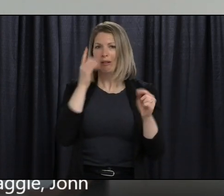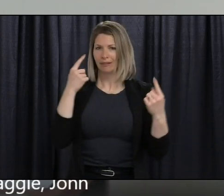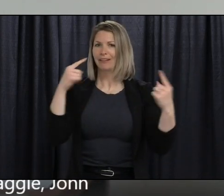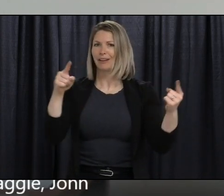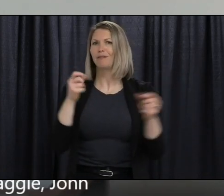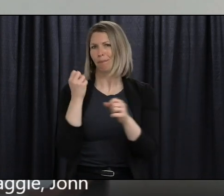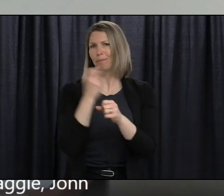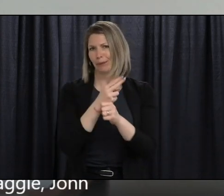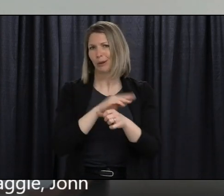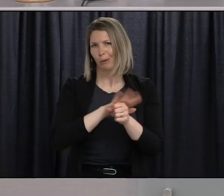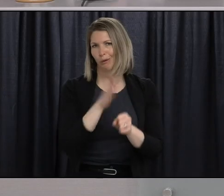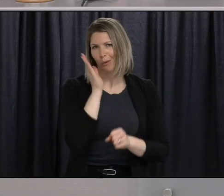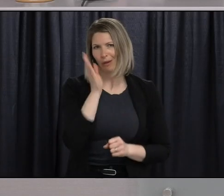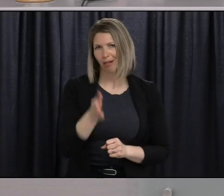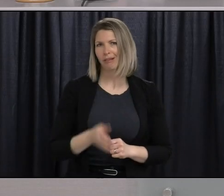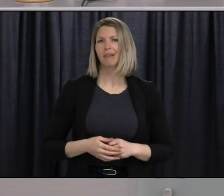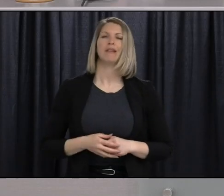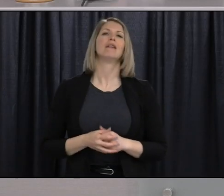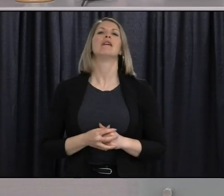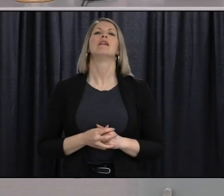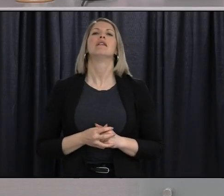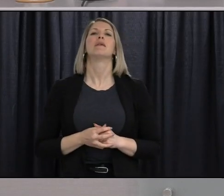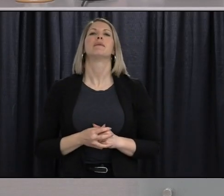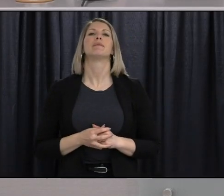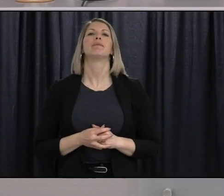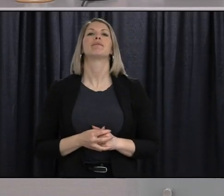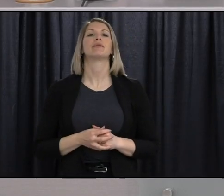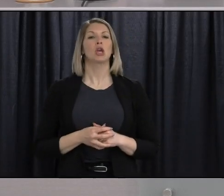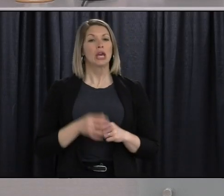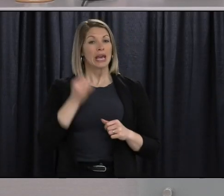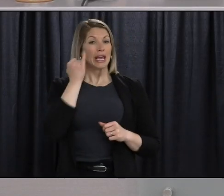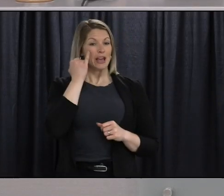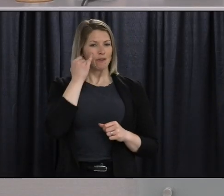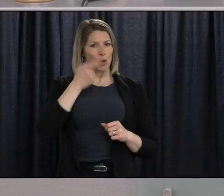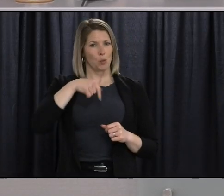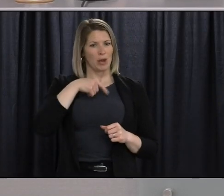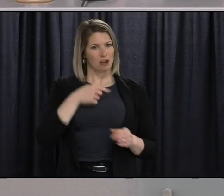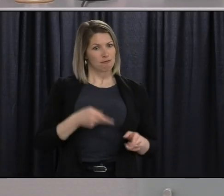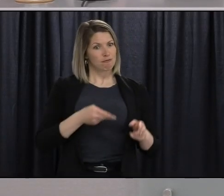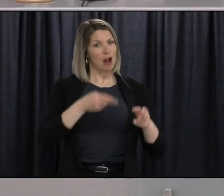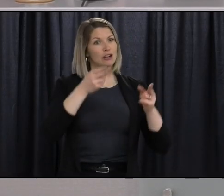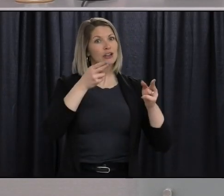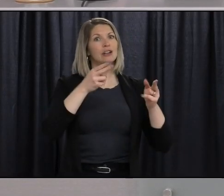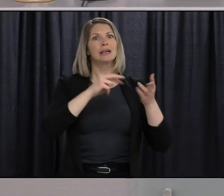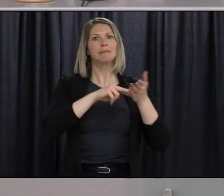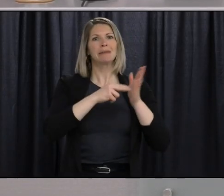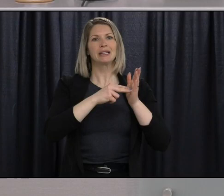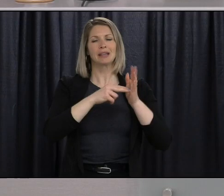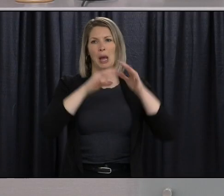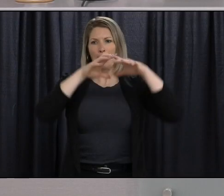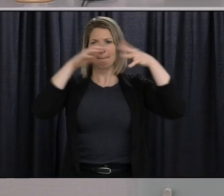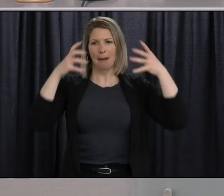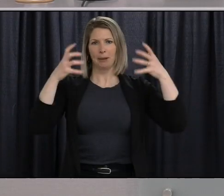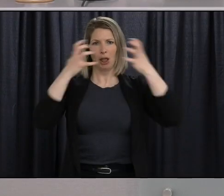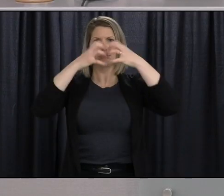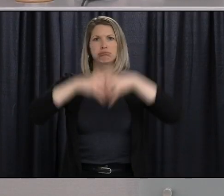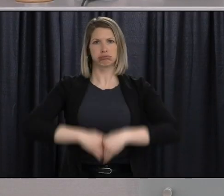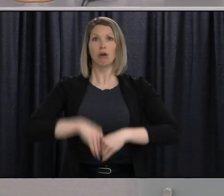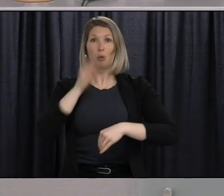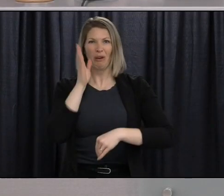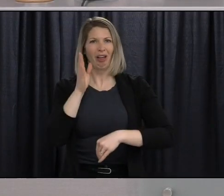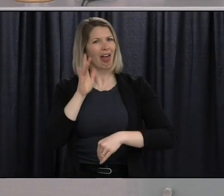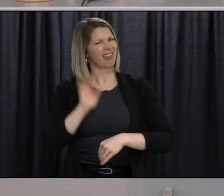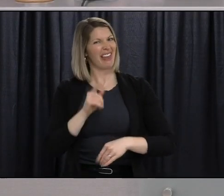back to you. Thank you, Minister. If we rush it, we will wreck it. I think that's good advice for all of us as a sign of caution to Newfoundlanders